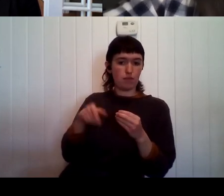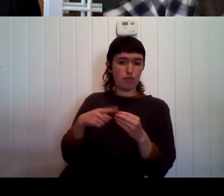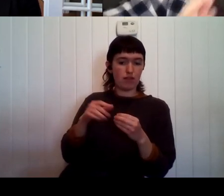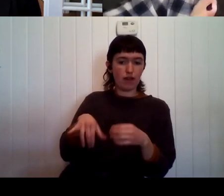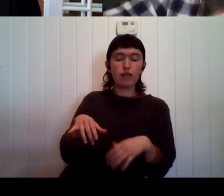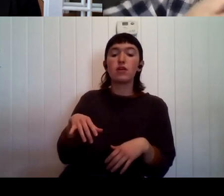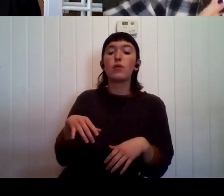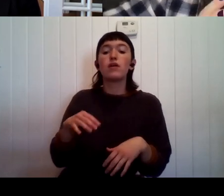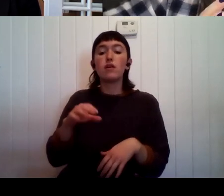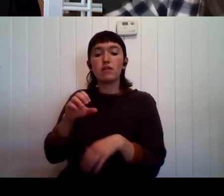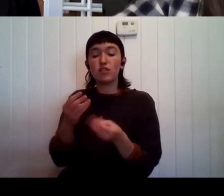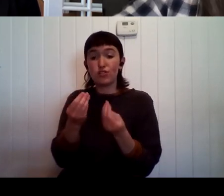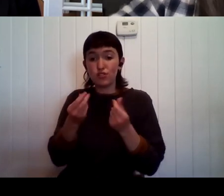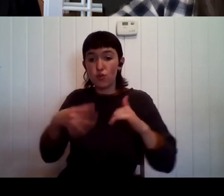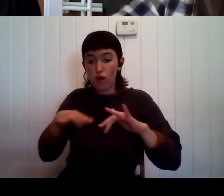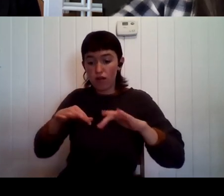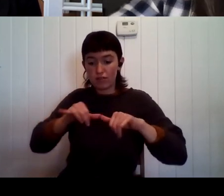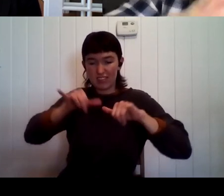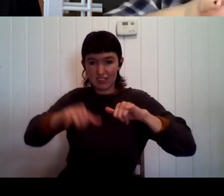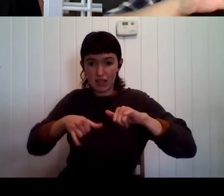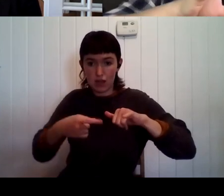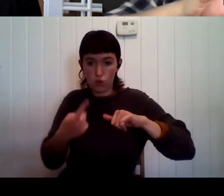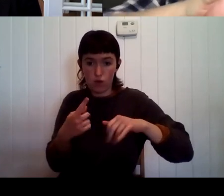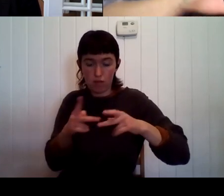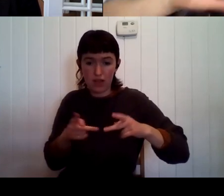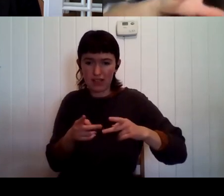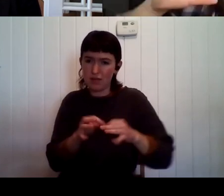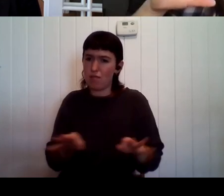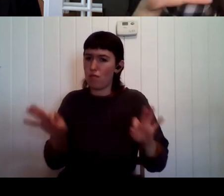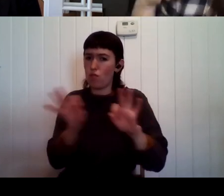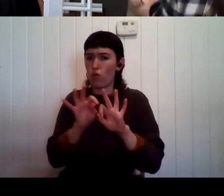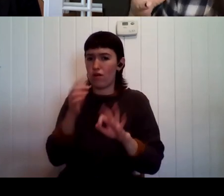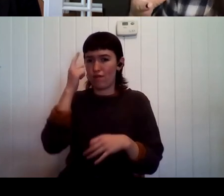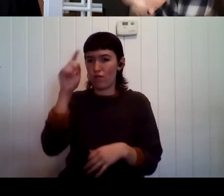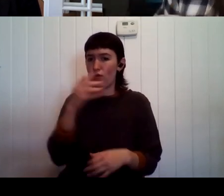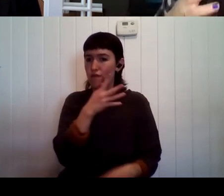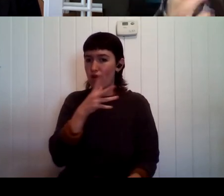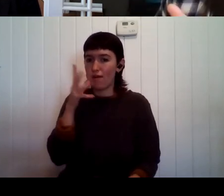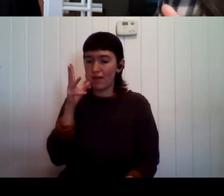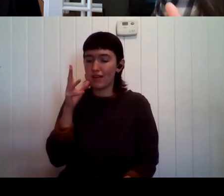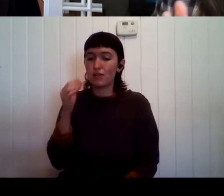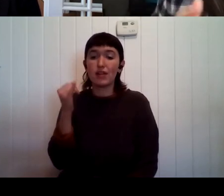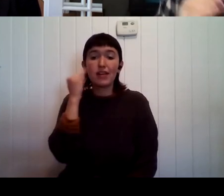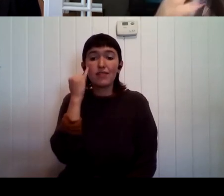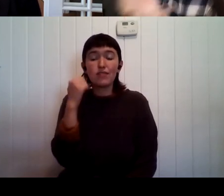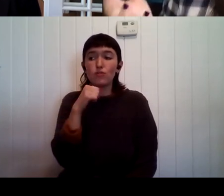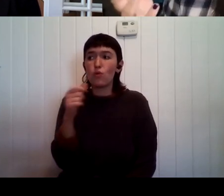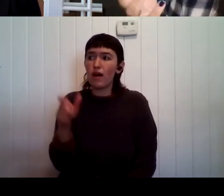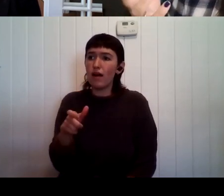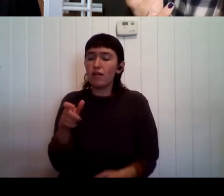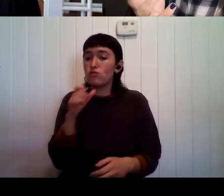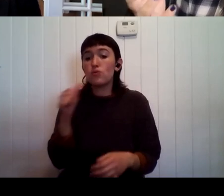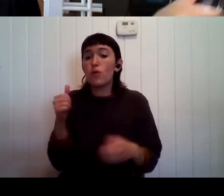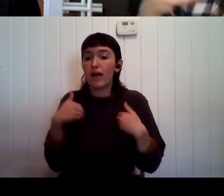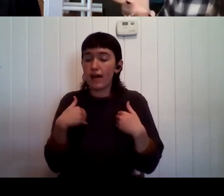important for us, for agriculture. And so when you don't have plants with a lot of root systems, and in some places that important